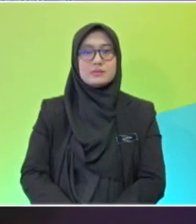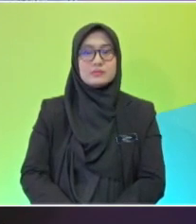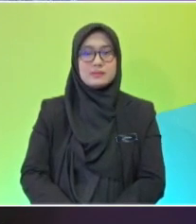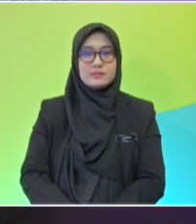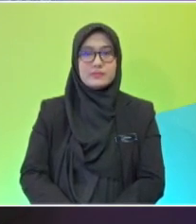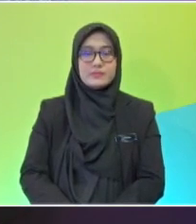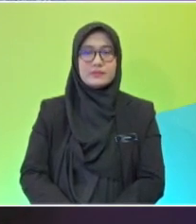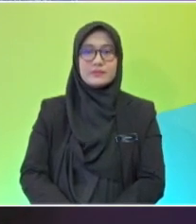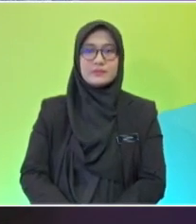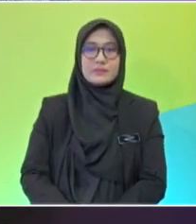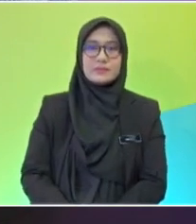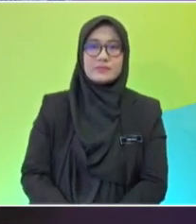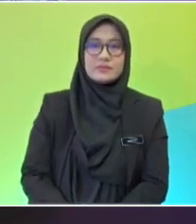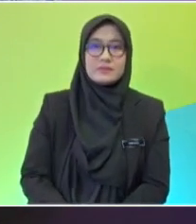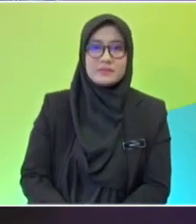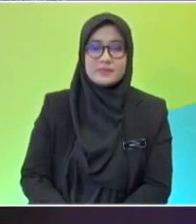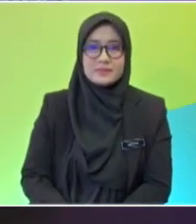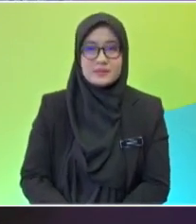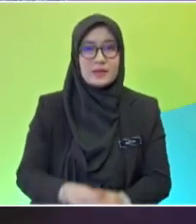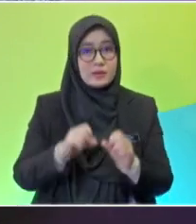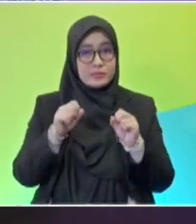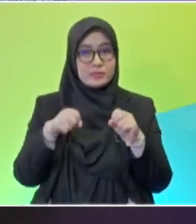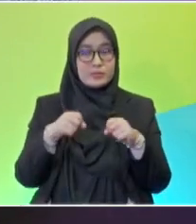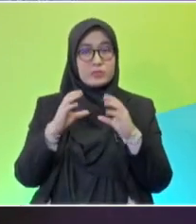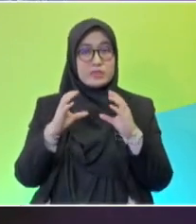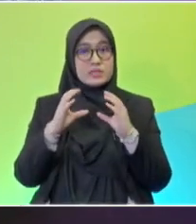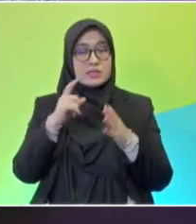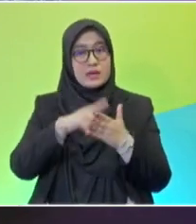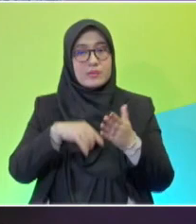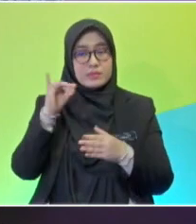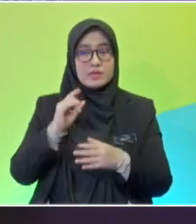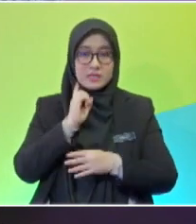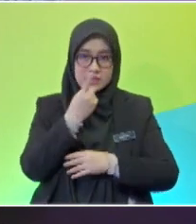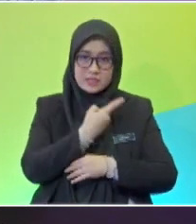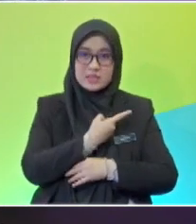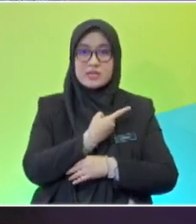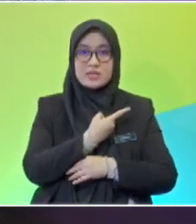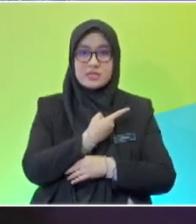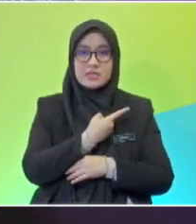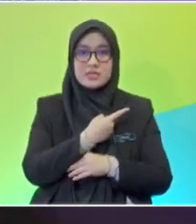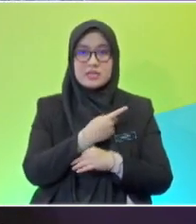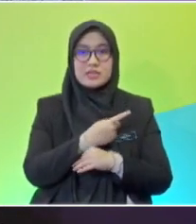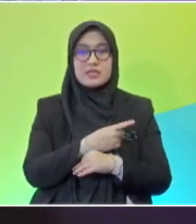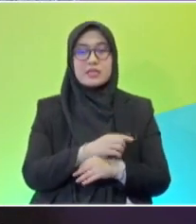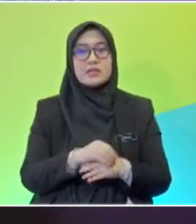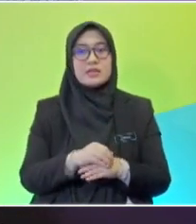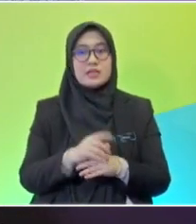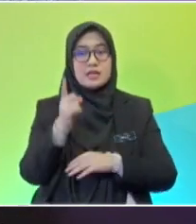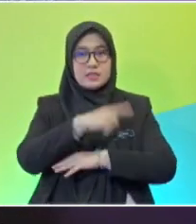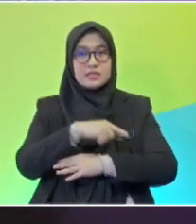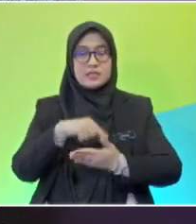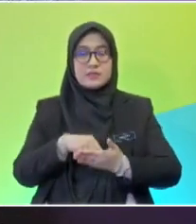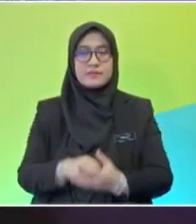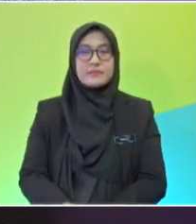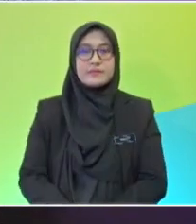up, could you share some key takeaways or points that you'd like to share for everyone watching? Yes, definitely. So, points to take away,